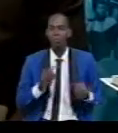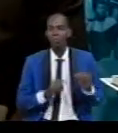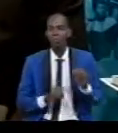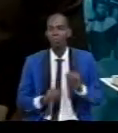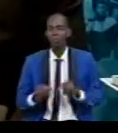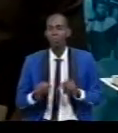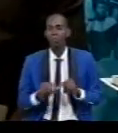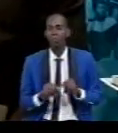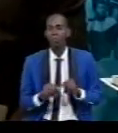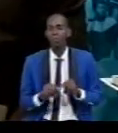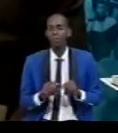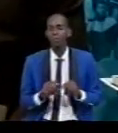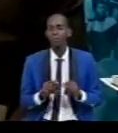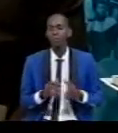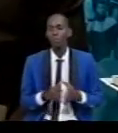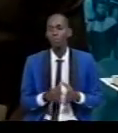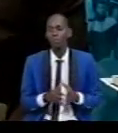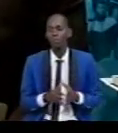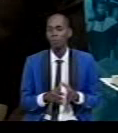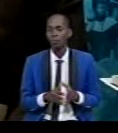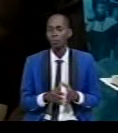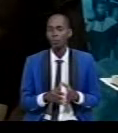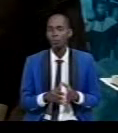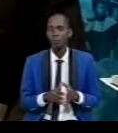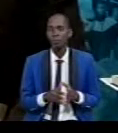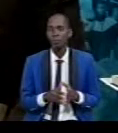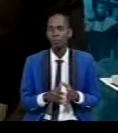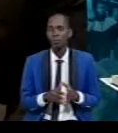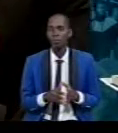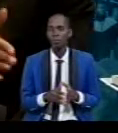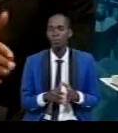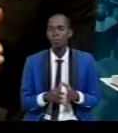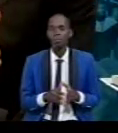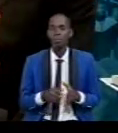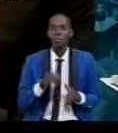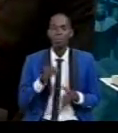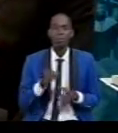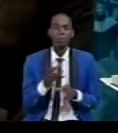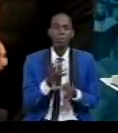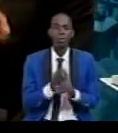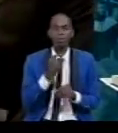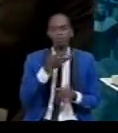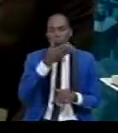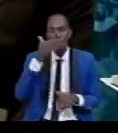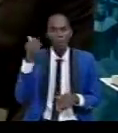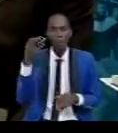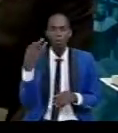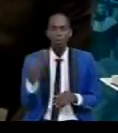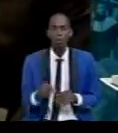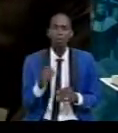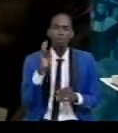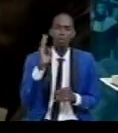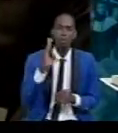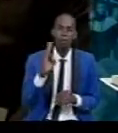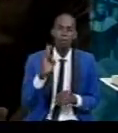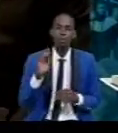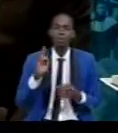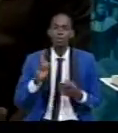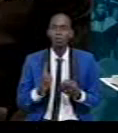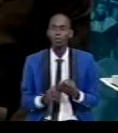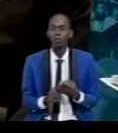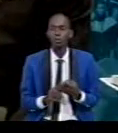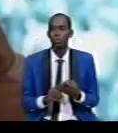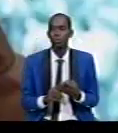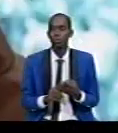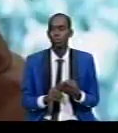that you're generating on a regular basis, whether that's weekly content. You've got your best of messages. So the best of message series